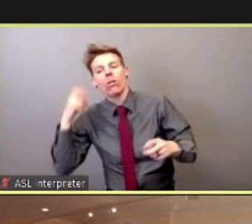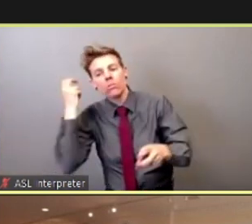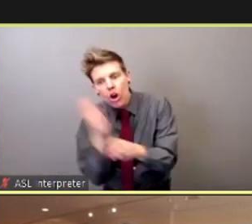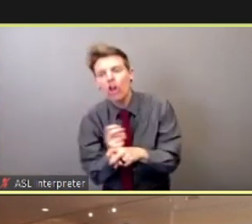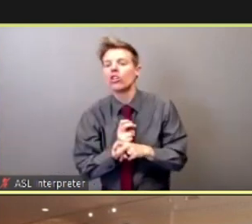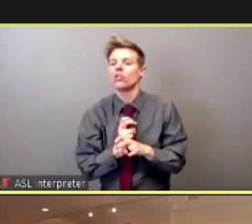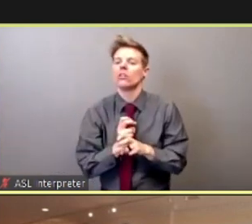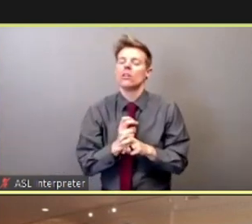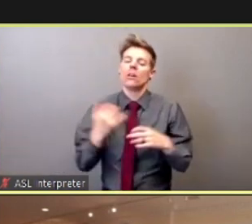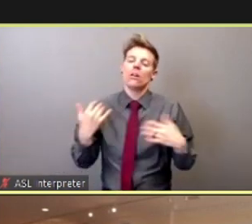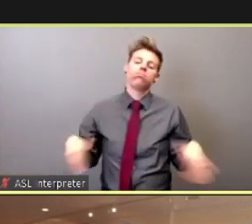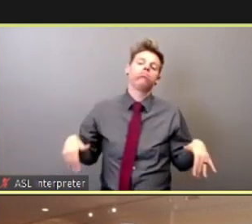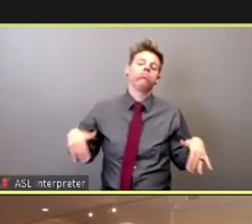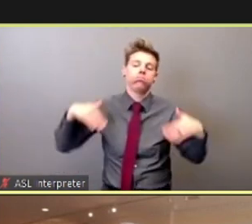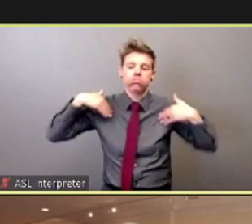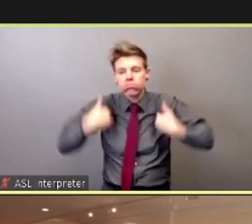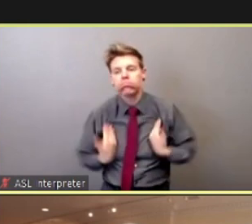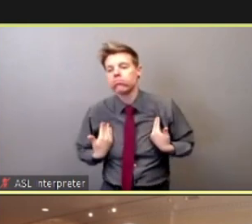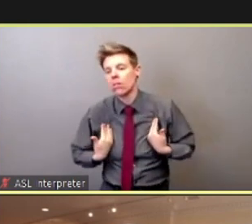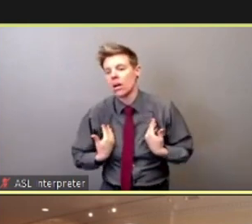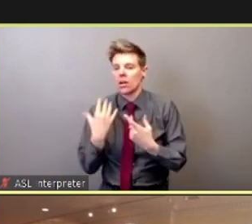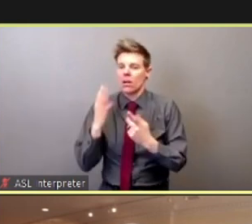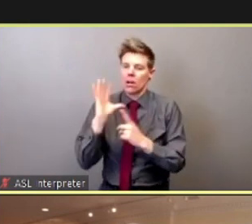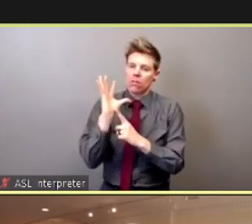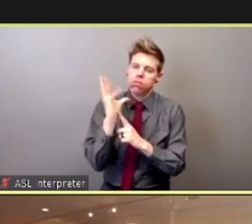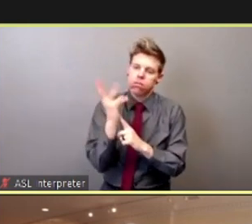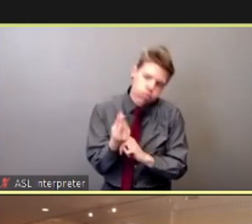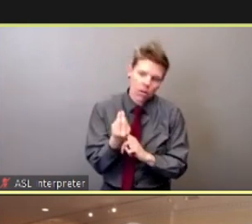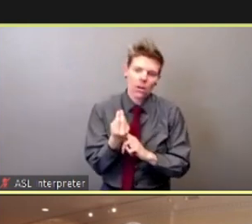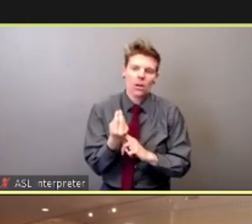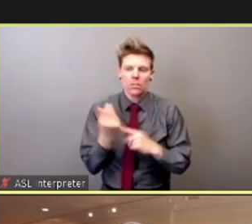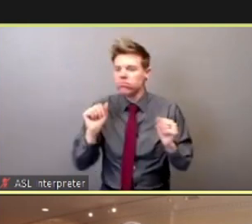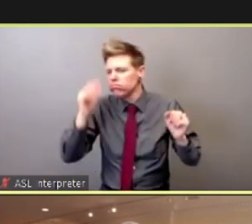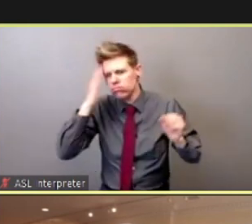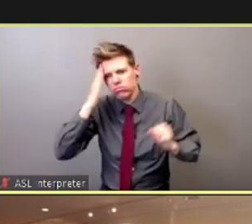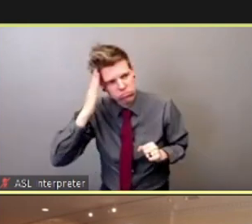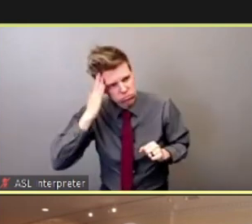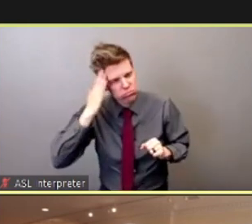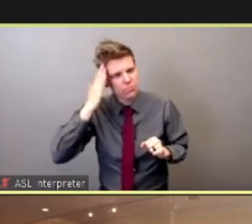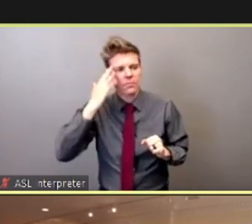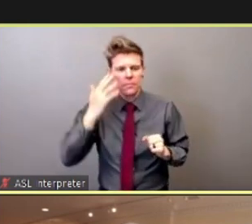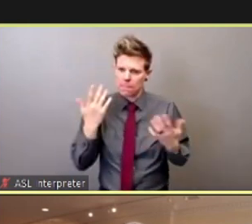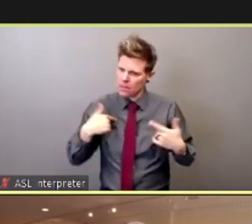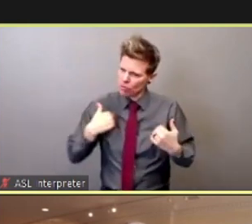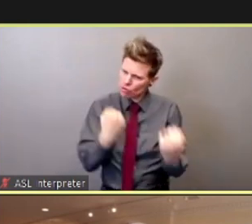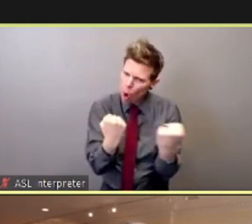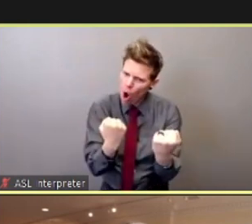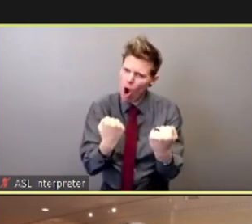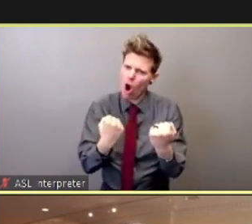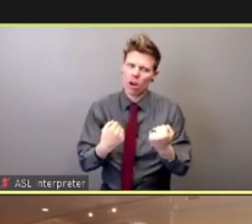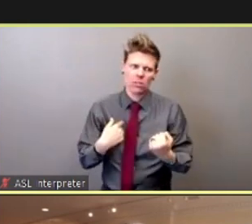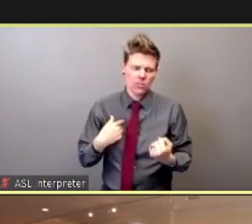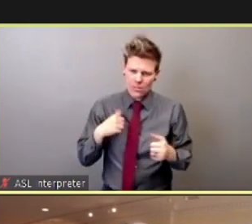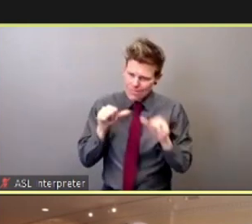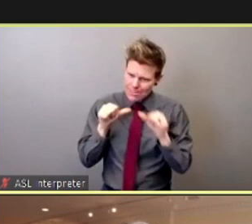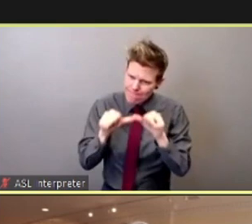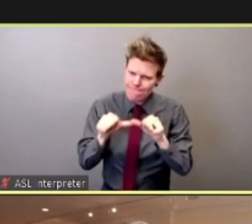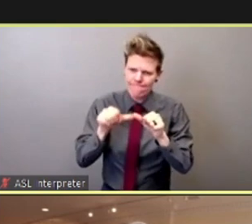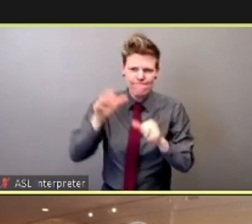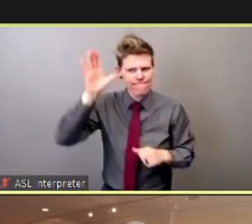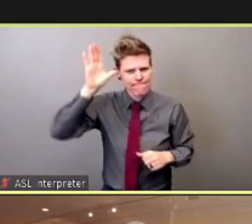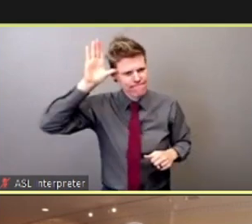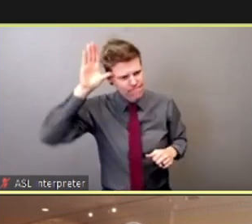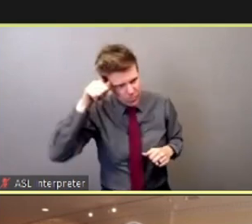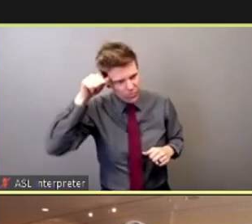Mexicans, we're resilient and we're strong. Frankly, we're amazing and we're getting it done. And today is a day